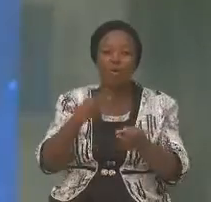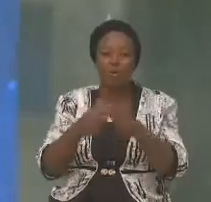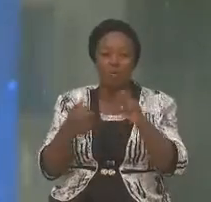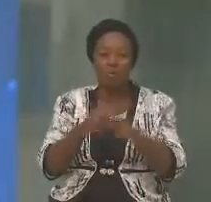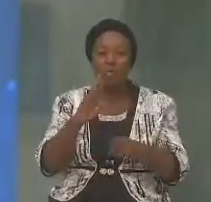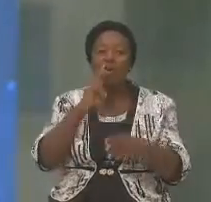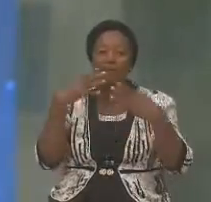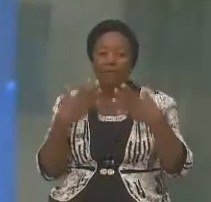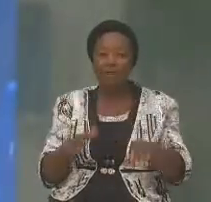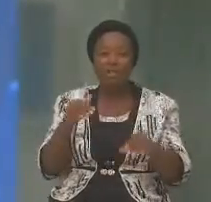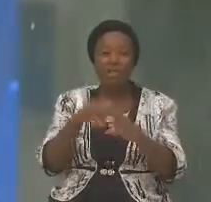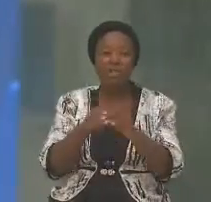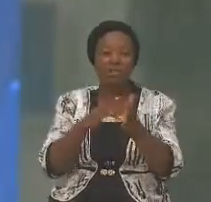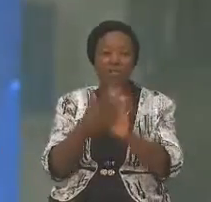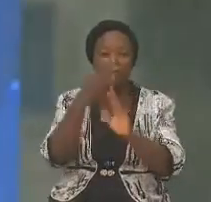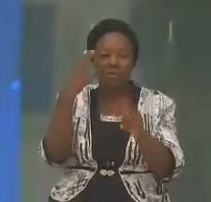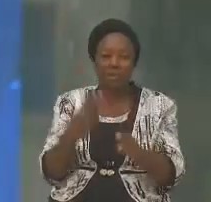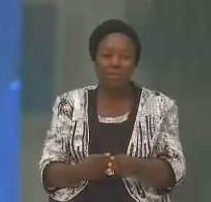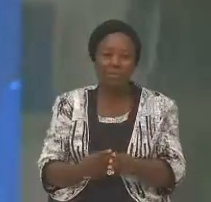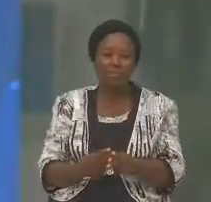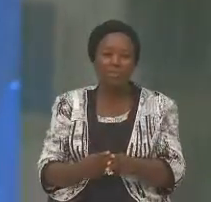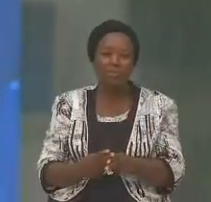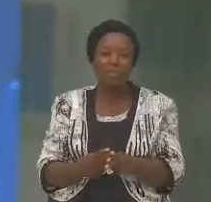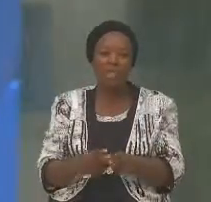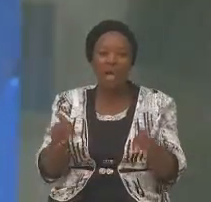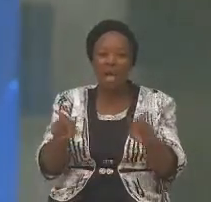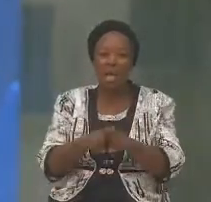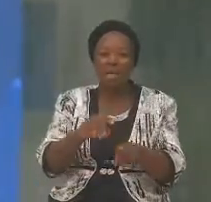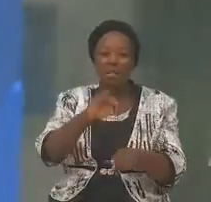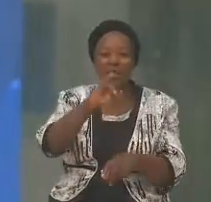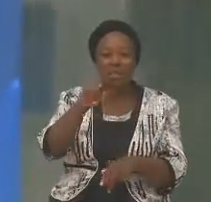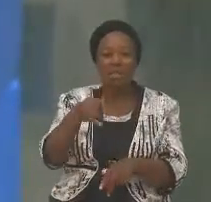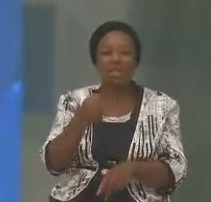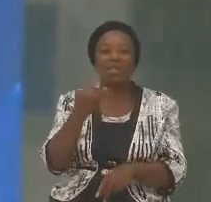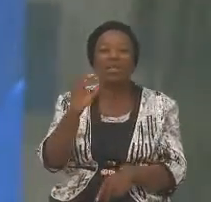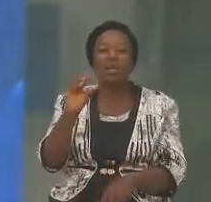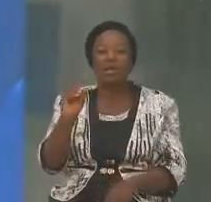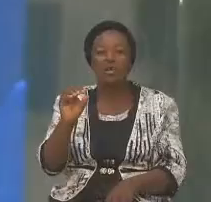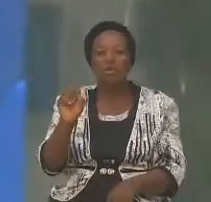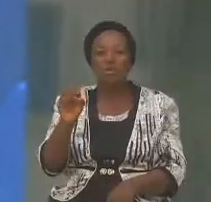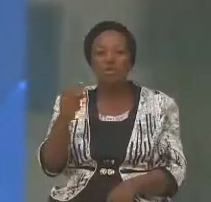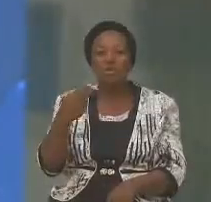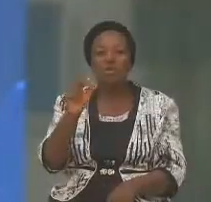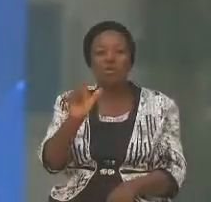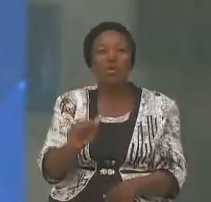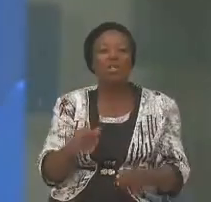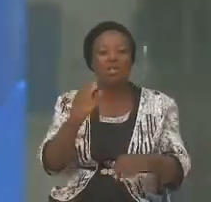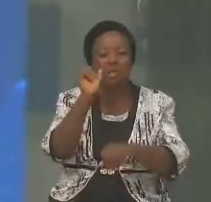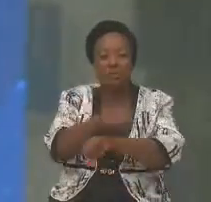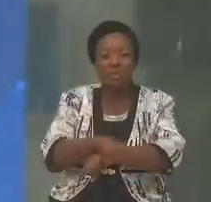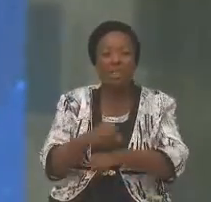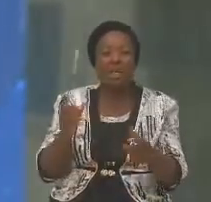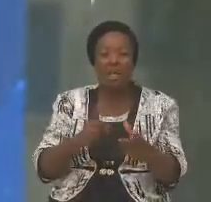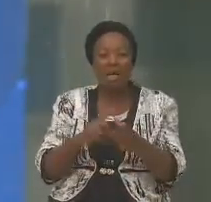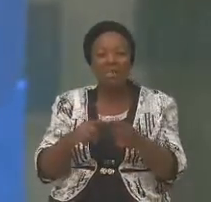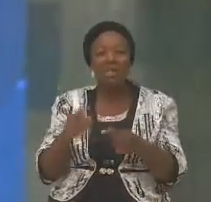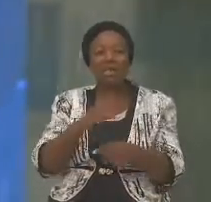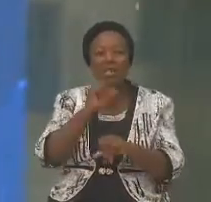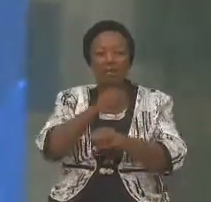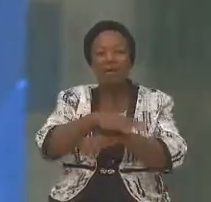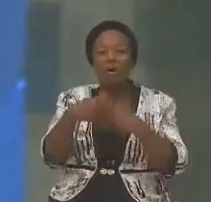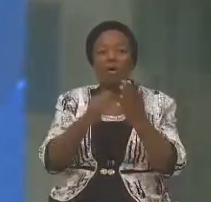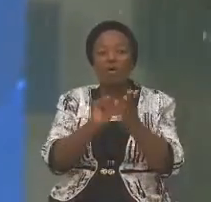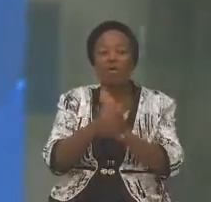tonight, all your problems are finished in Jesus' name. As Joshua defeated, as